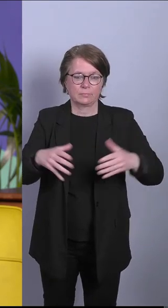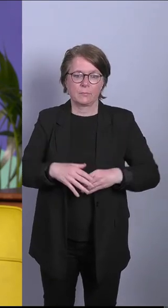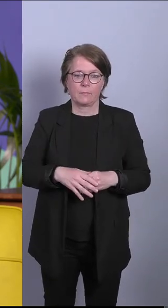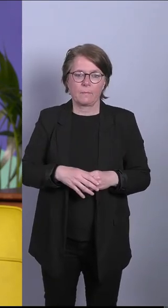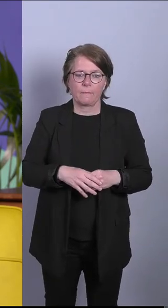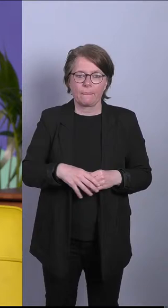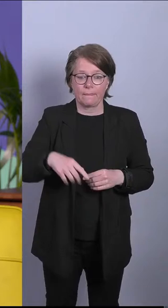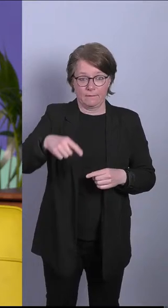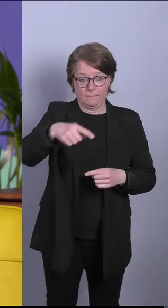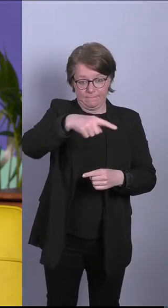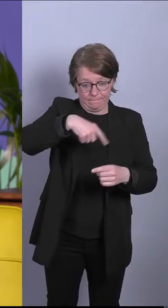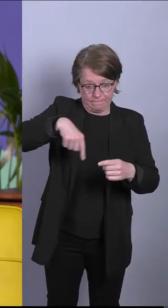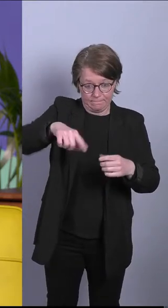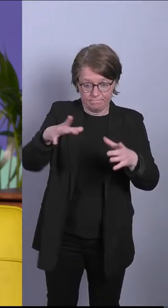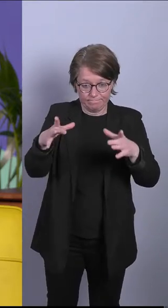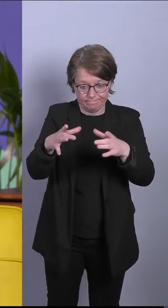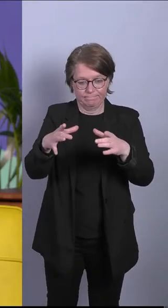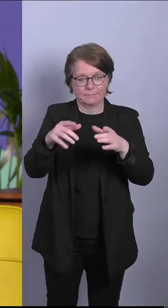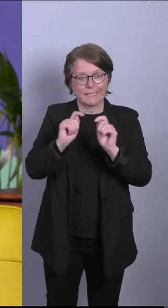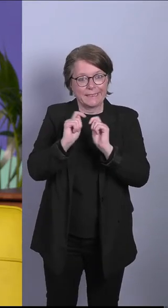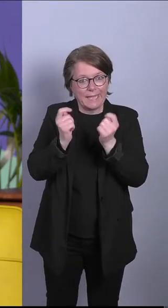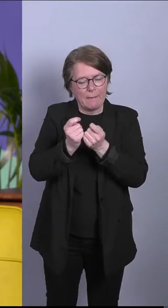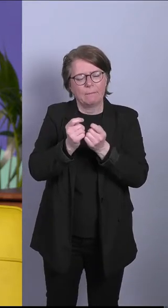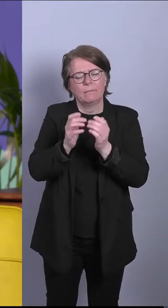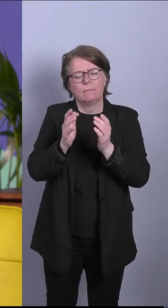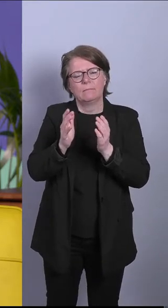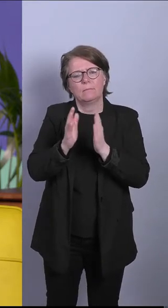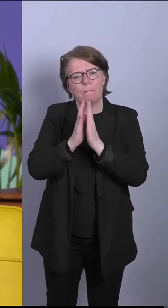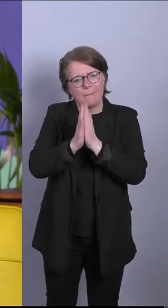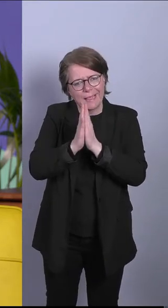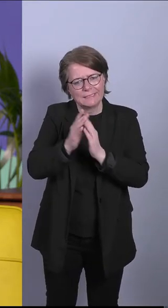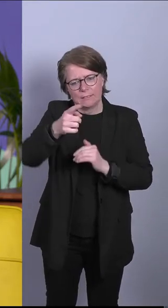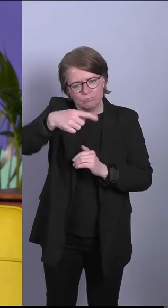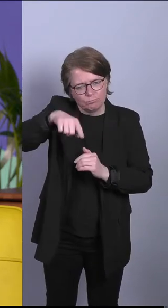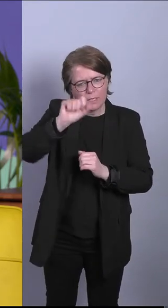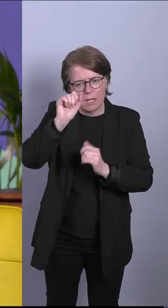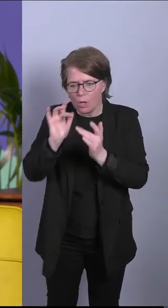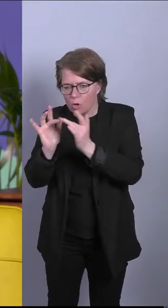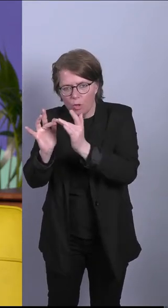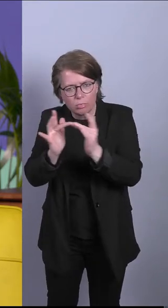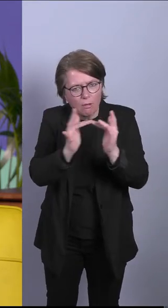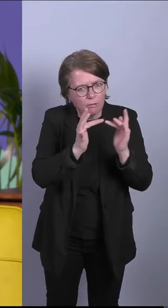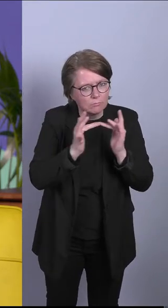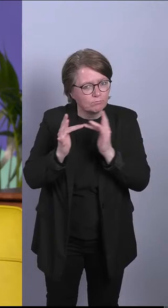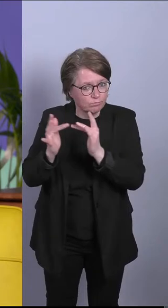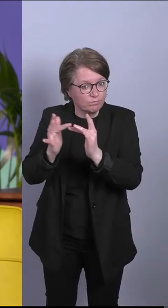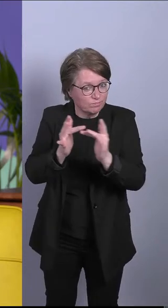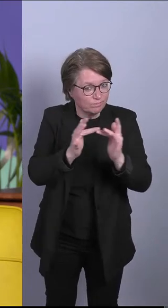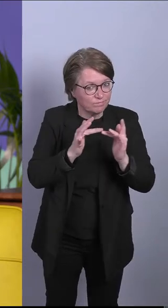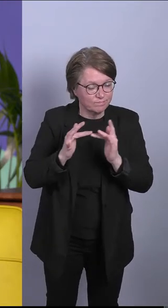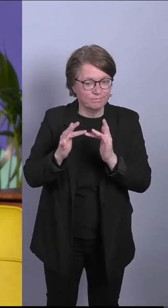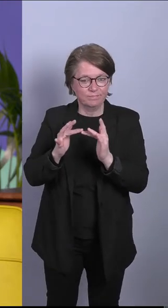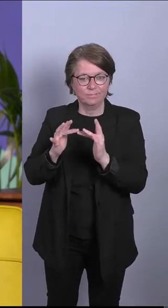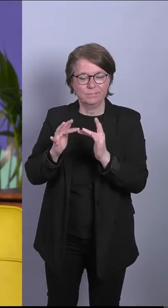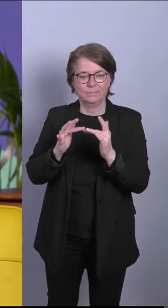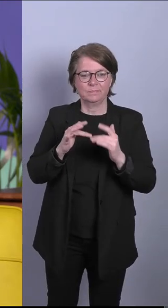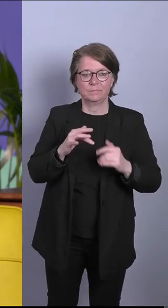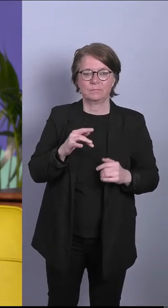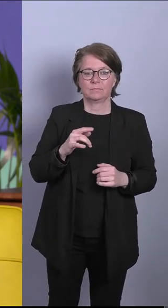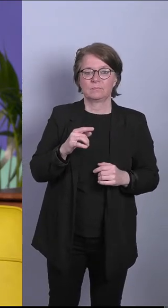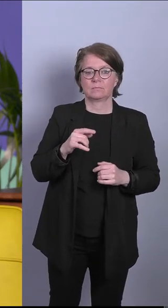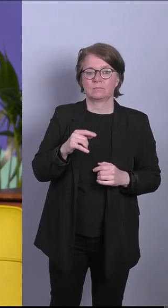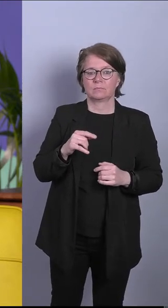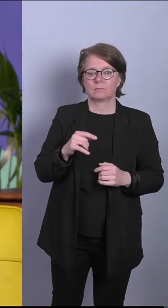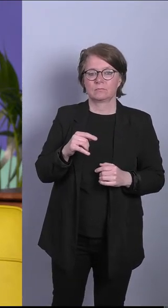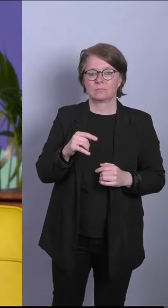very important. Our team, we will ensure once a volunteer comes to us, we don't look around or beyond. We will listen to them, we